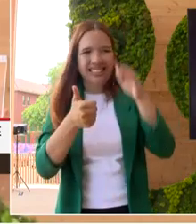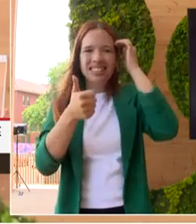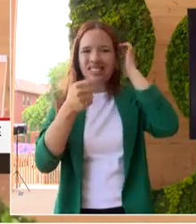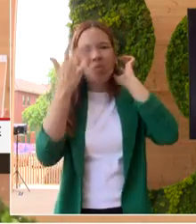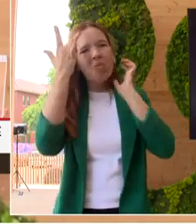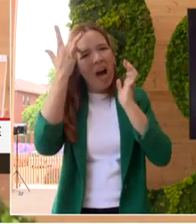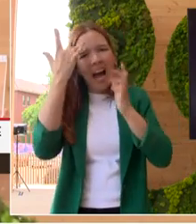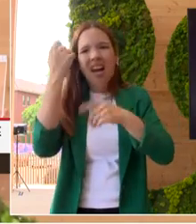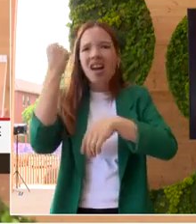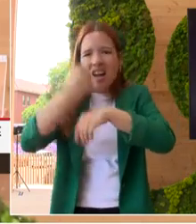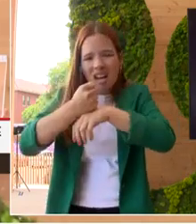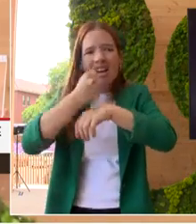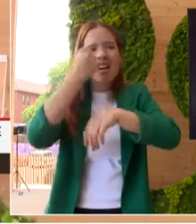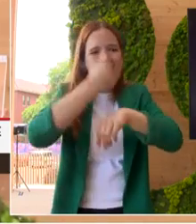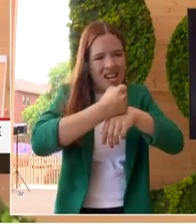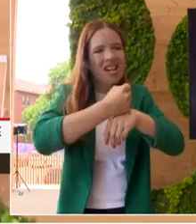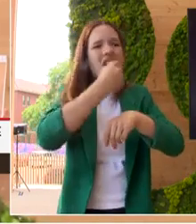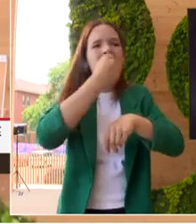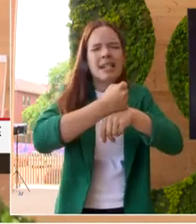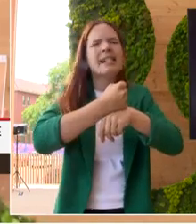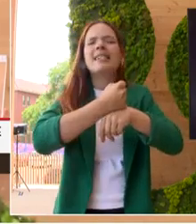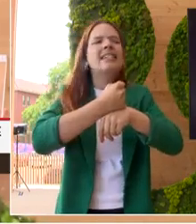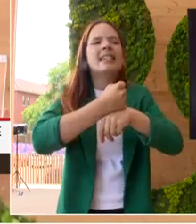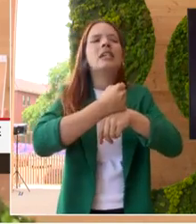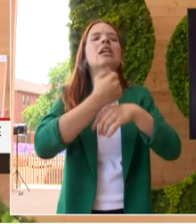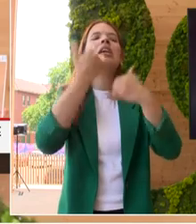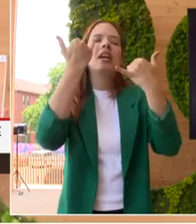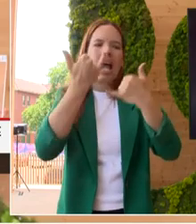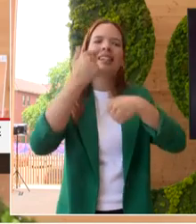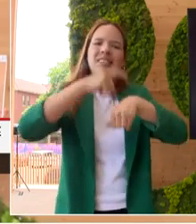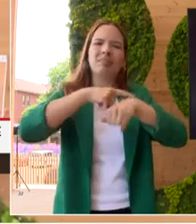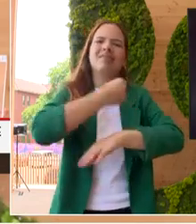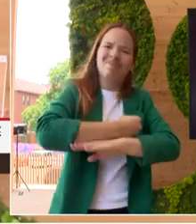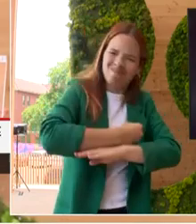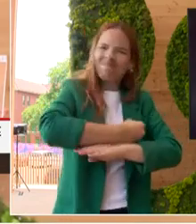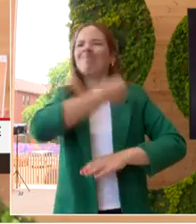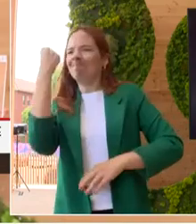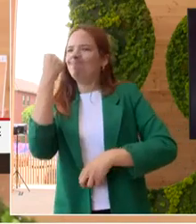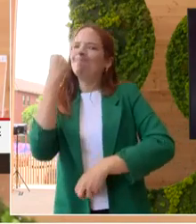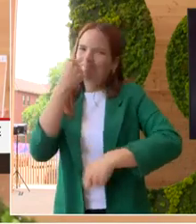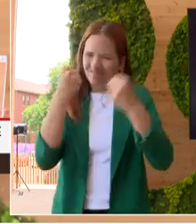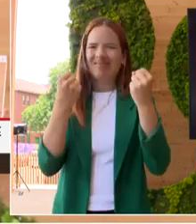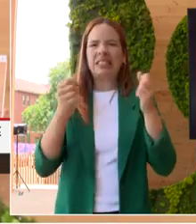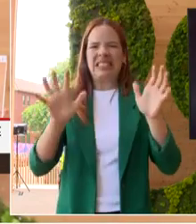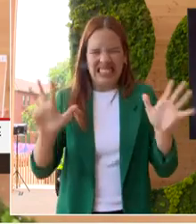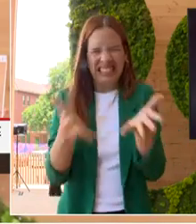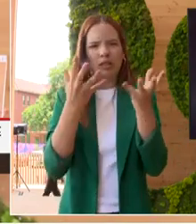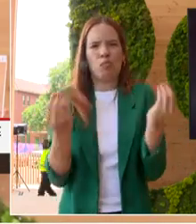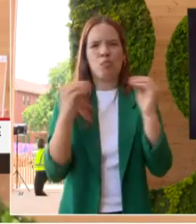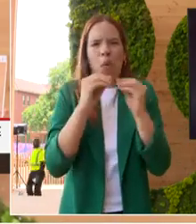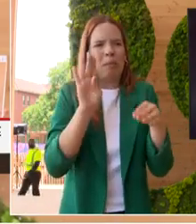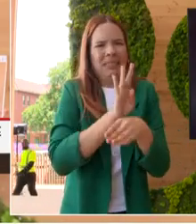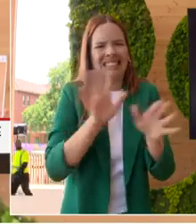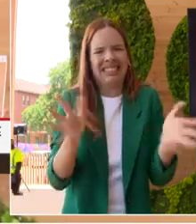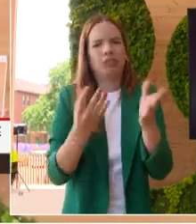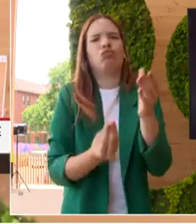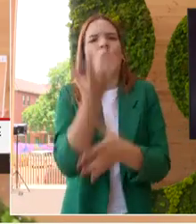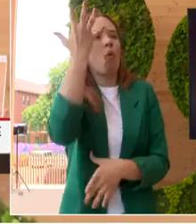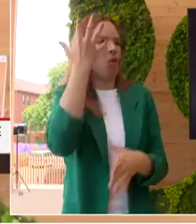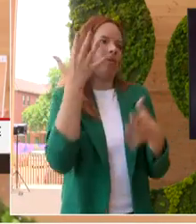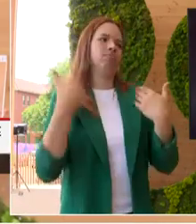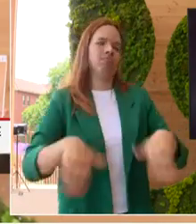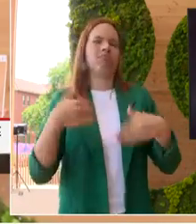this is another opportunity that, Amanda, we open again fresh food factory right here in the Great Ward 8, because we believe in